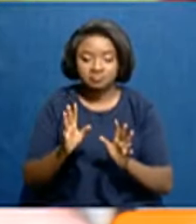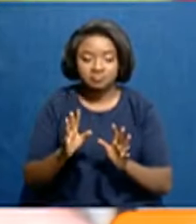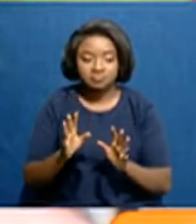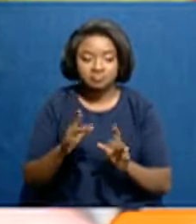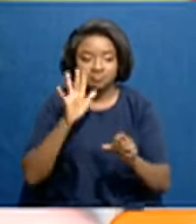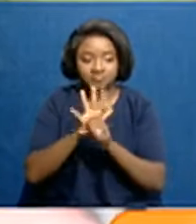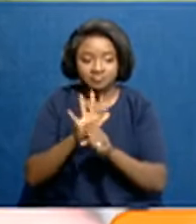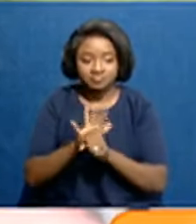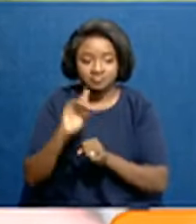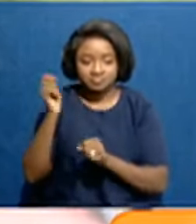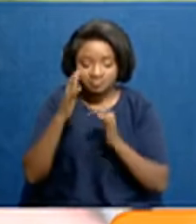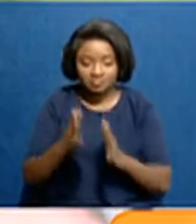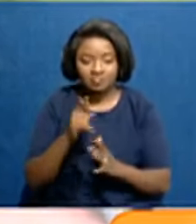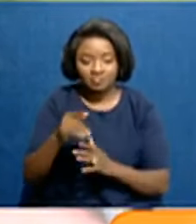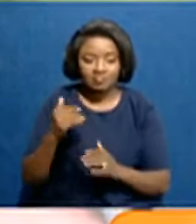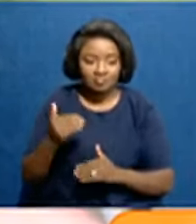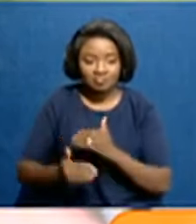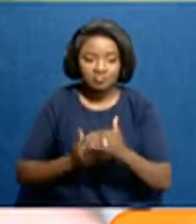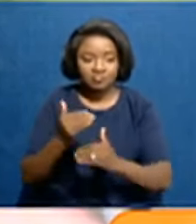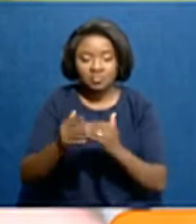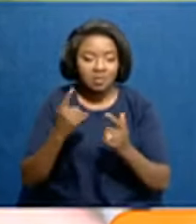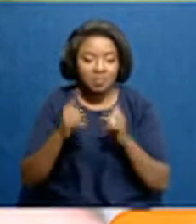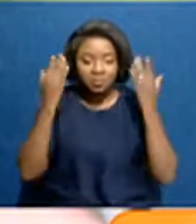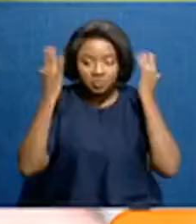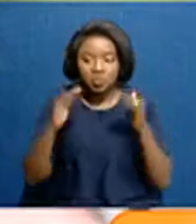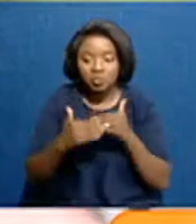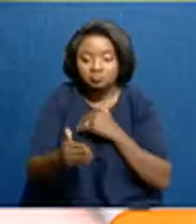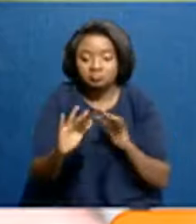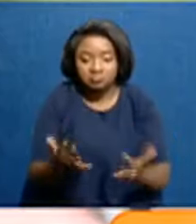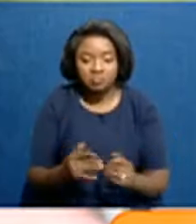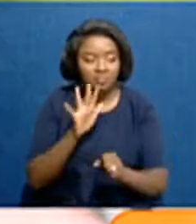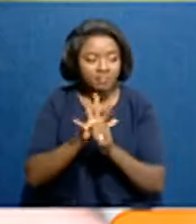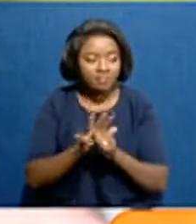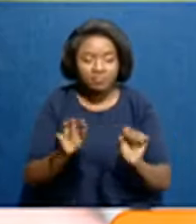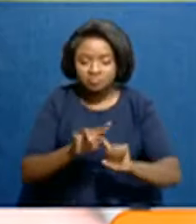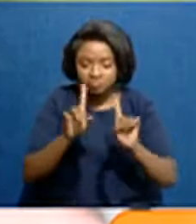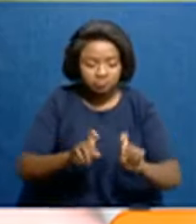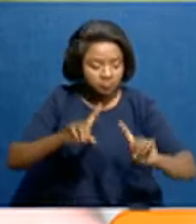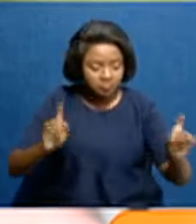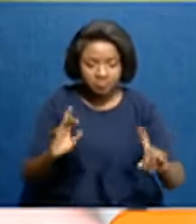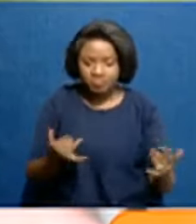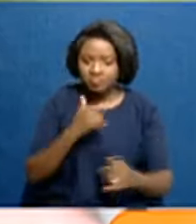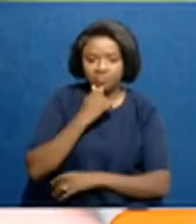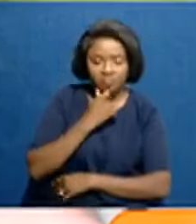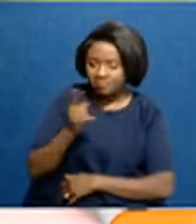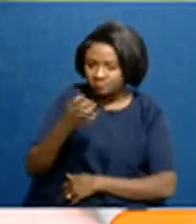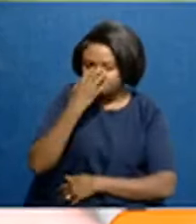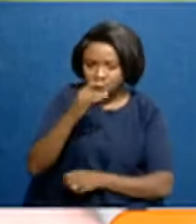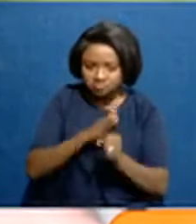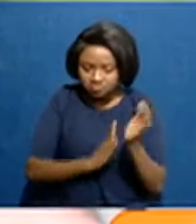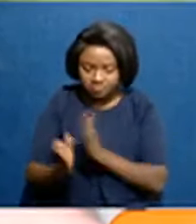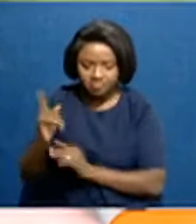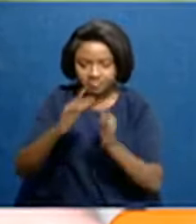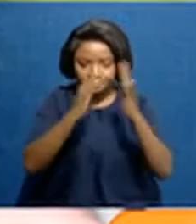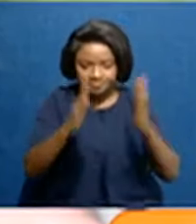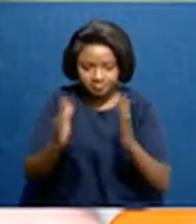majority of Kenyans, remains a journey to the unknown. Countless questions compound President William Ruto's housing promise, all